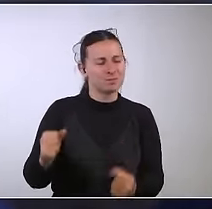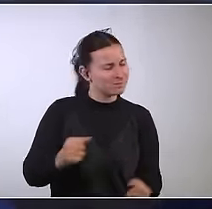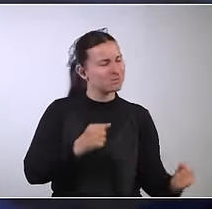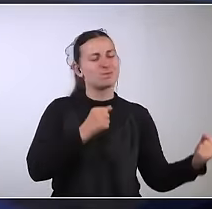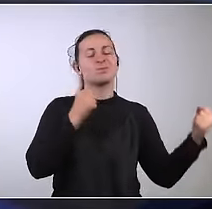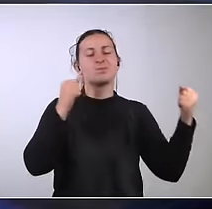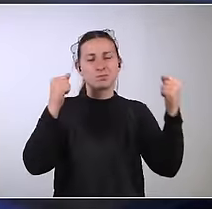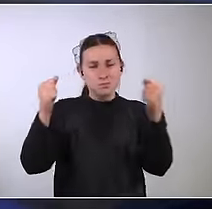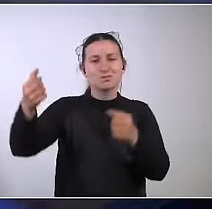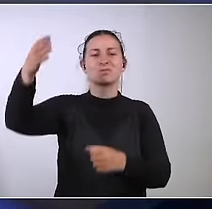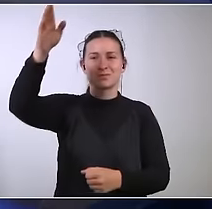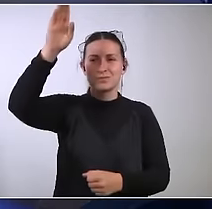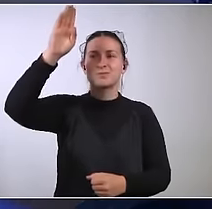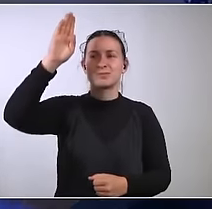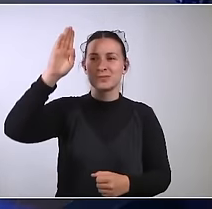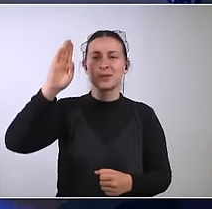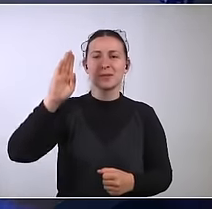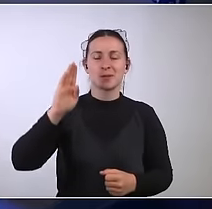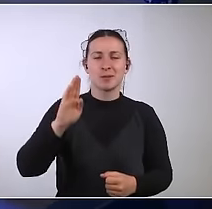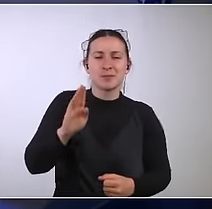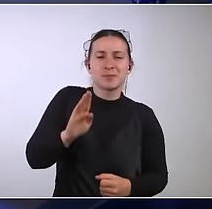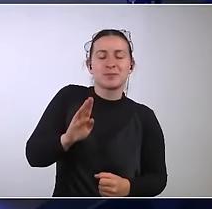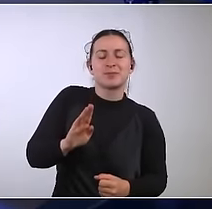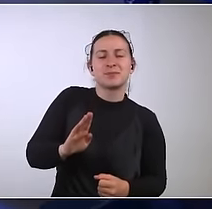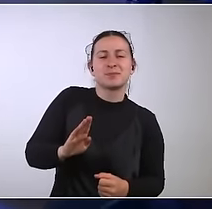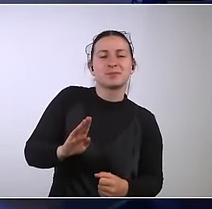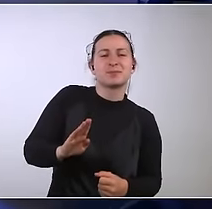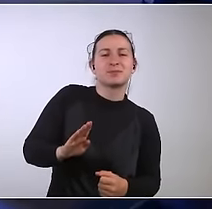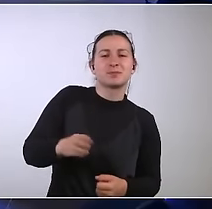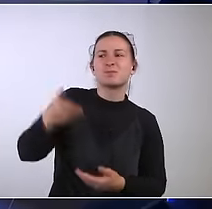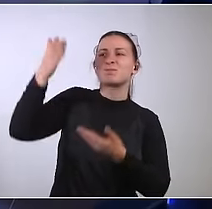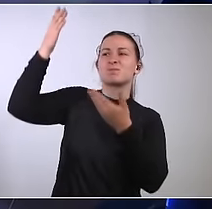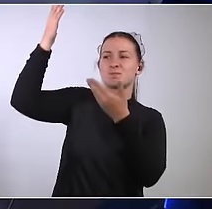is Jehovah God. He